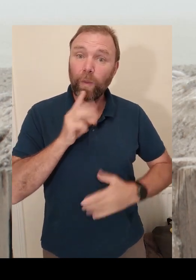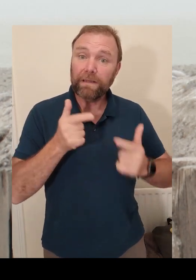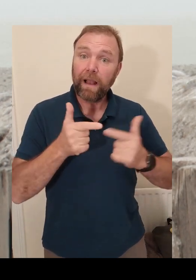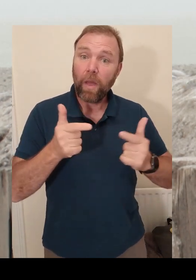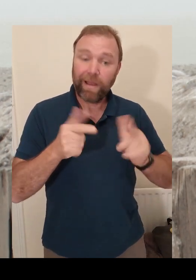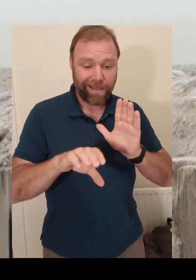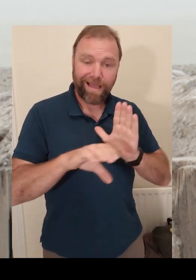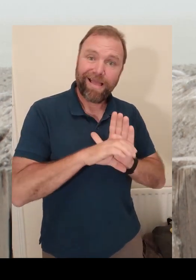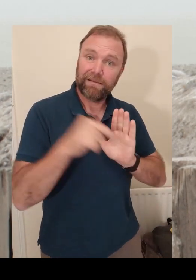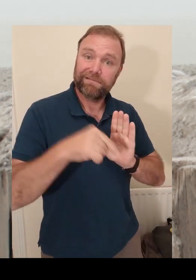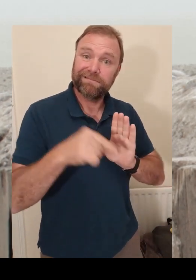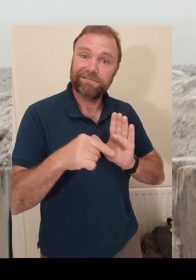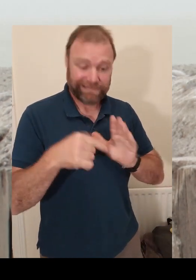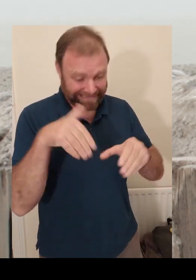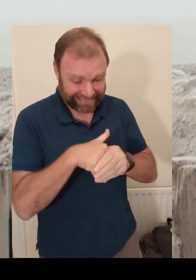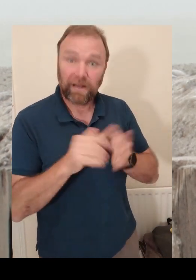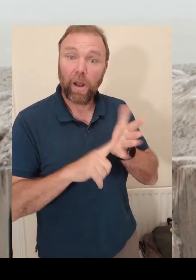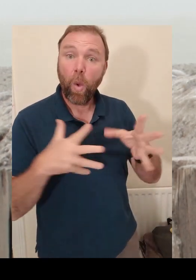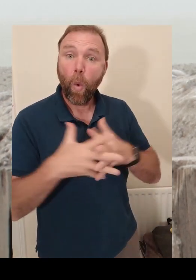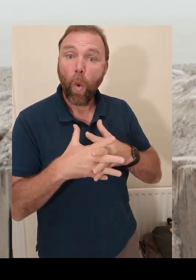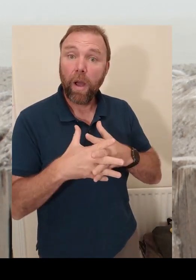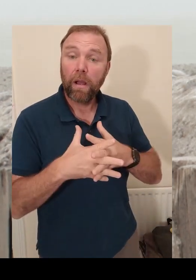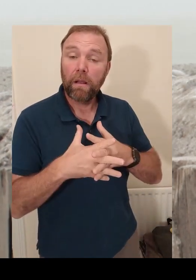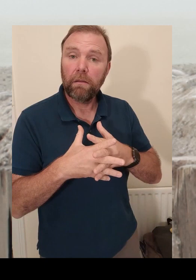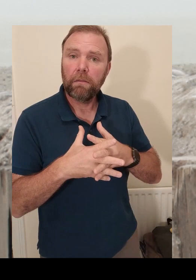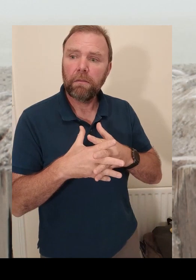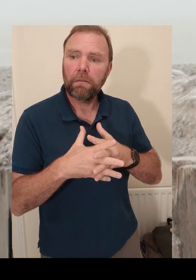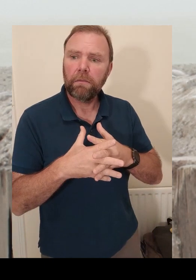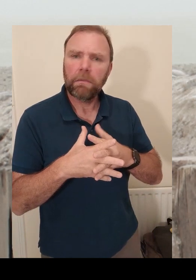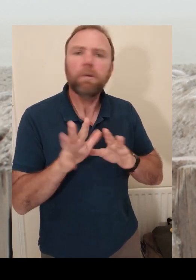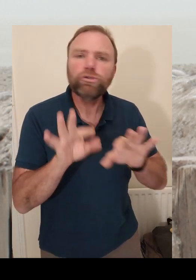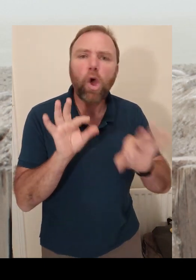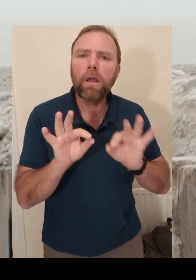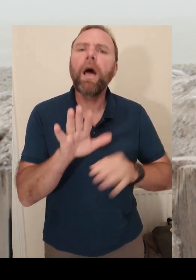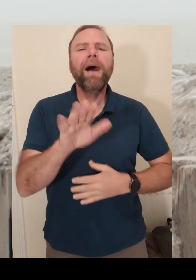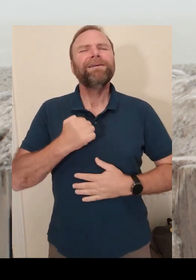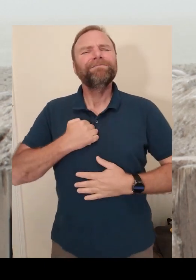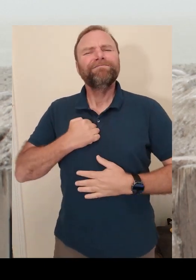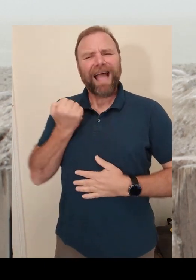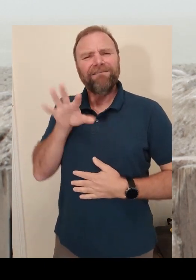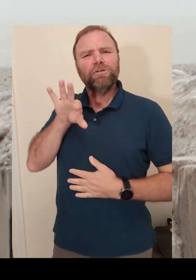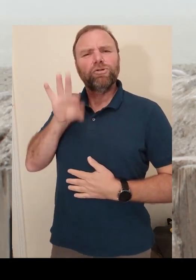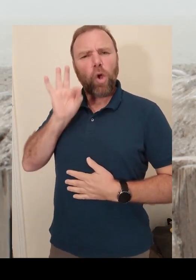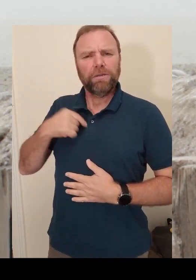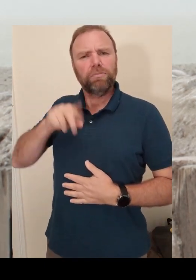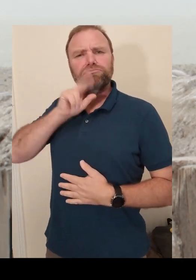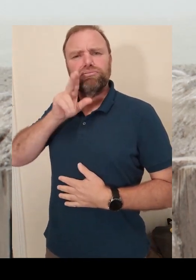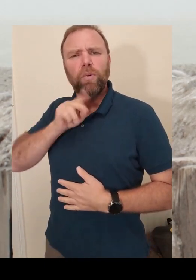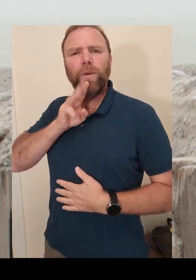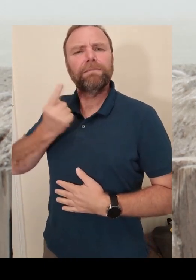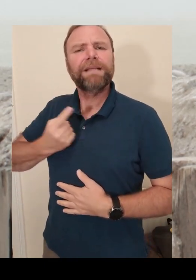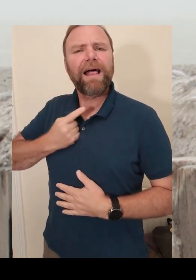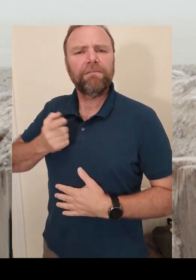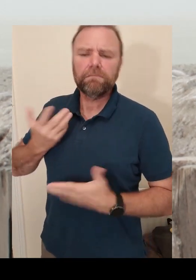Act and everything that comes with that. It's not a choice. It's a choice whether you speak Welsh or